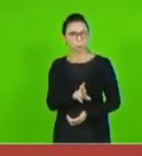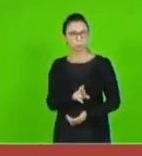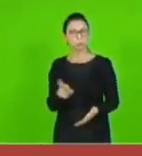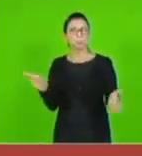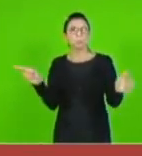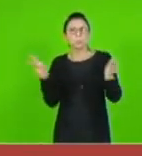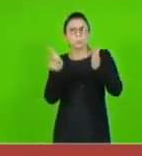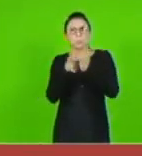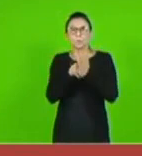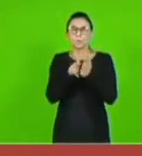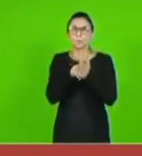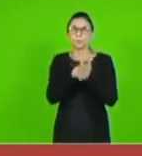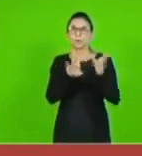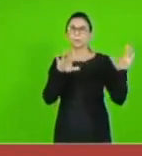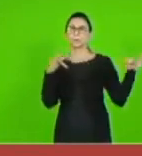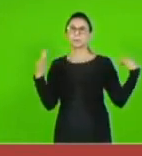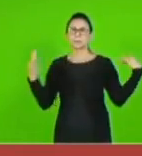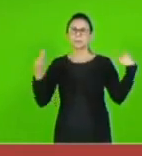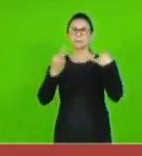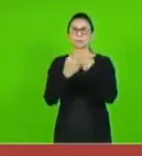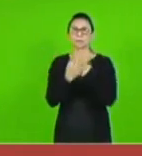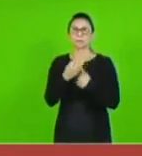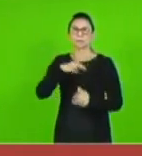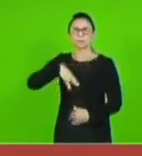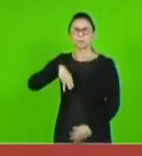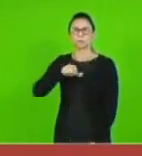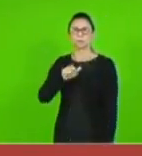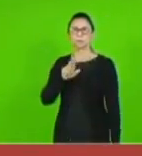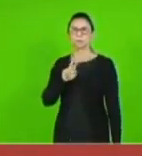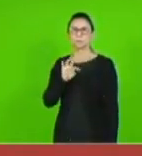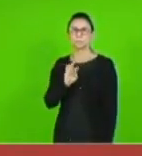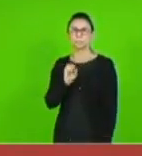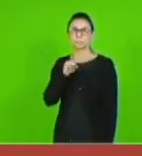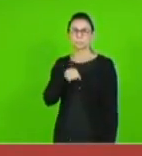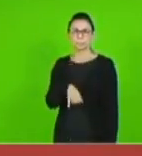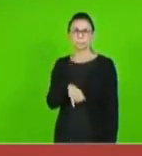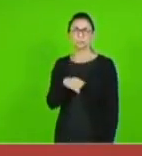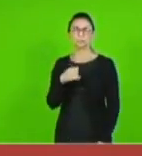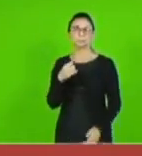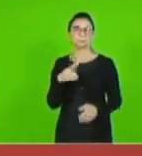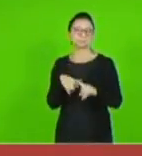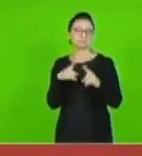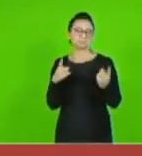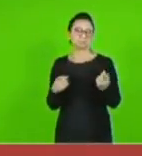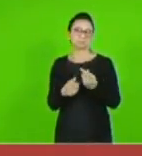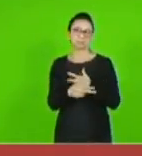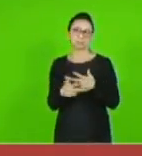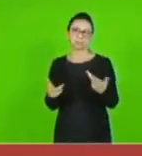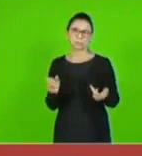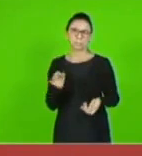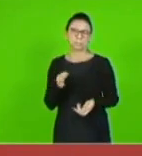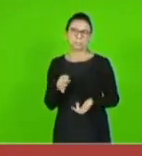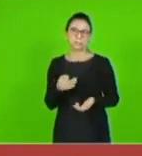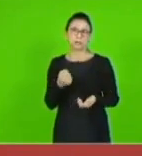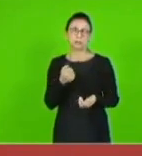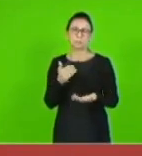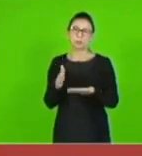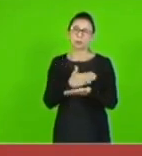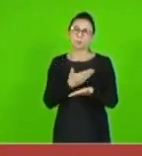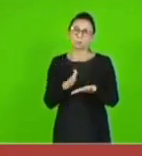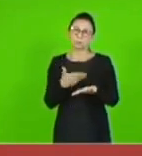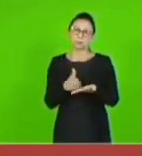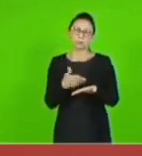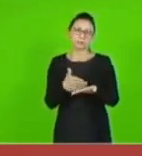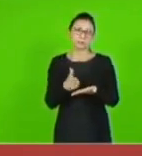in very great theologians, they have tried to understand these things.